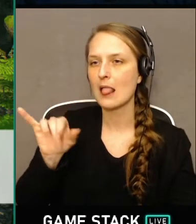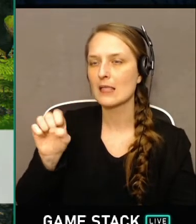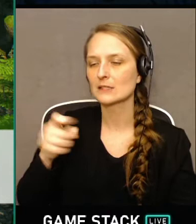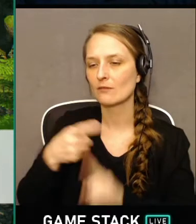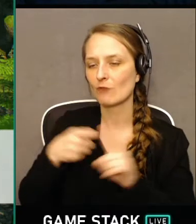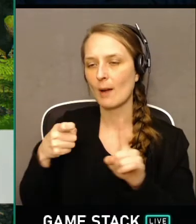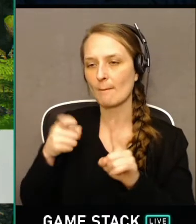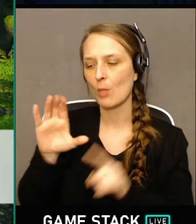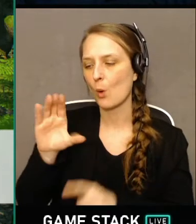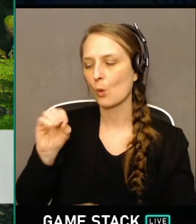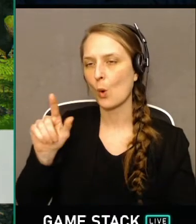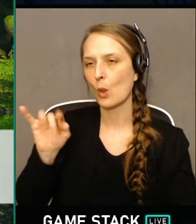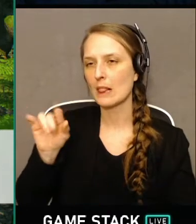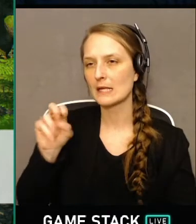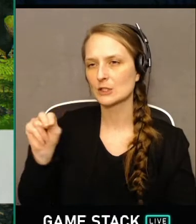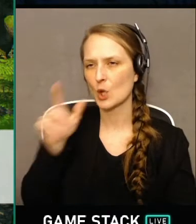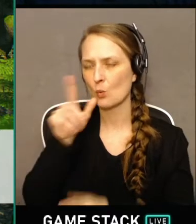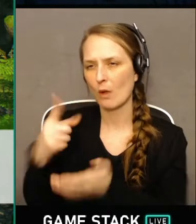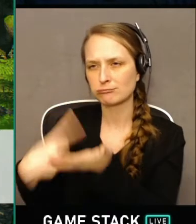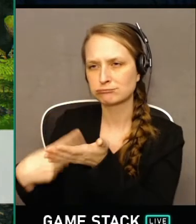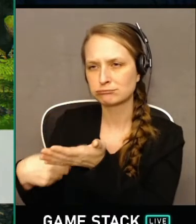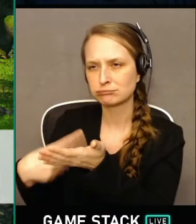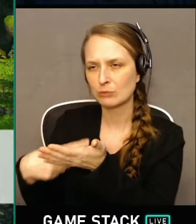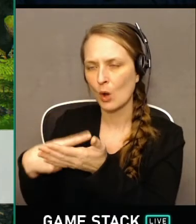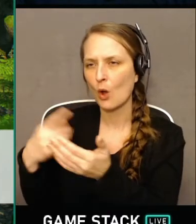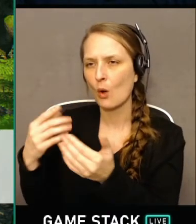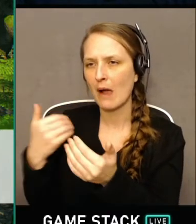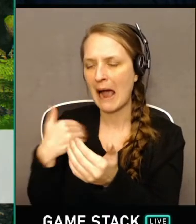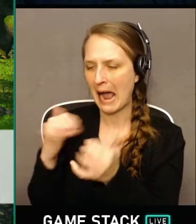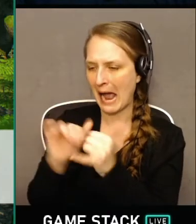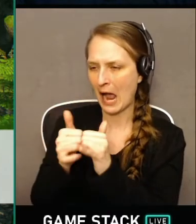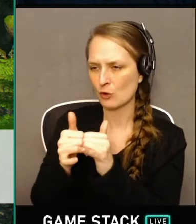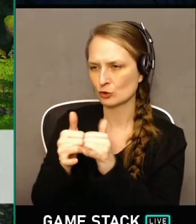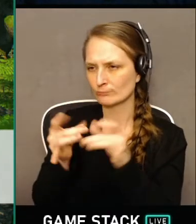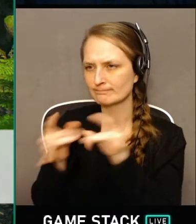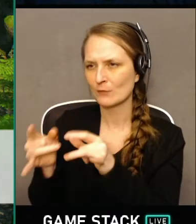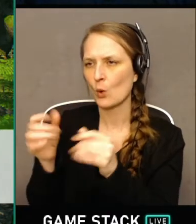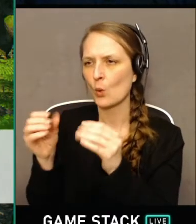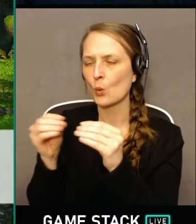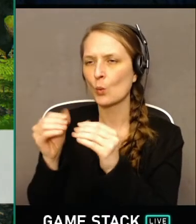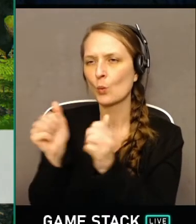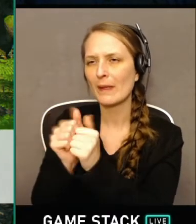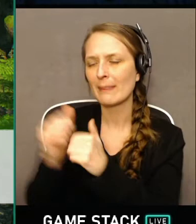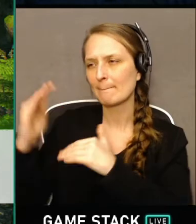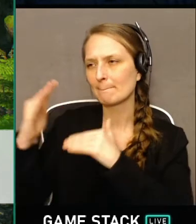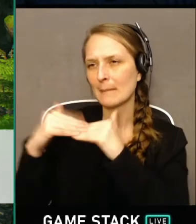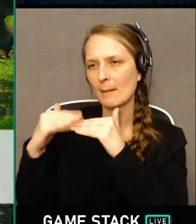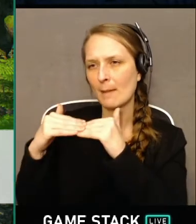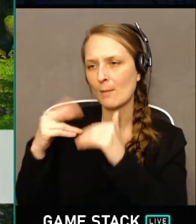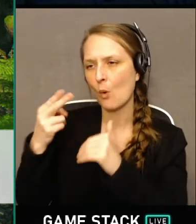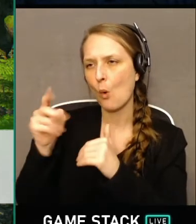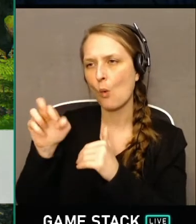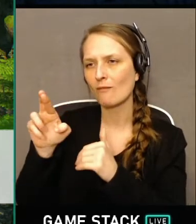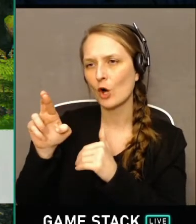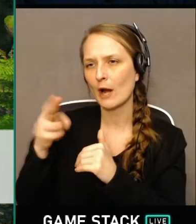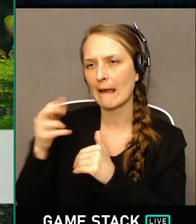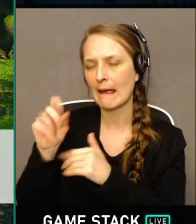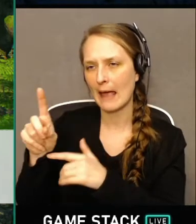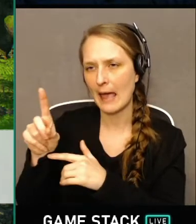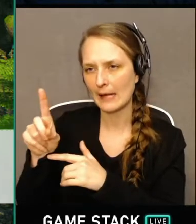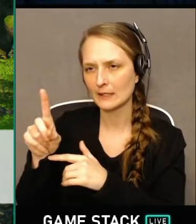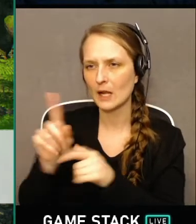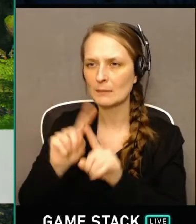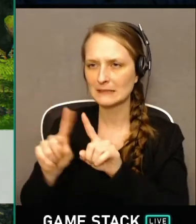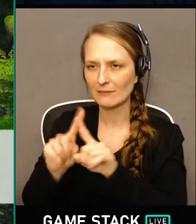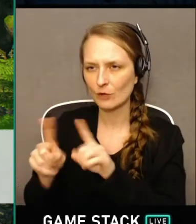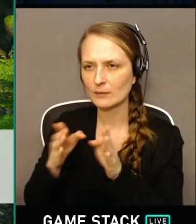generate the VRS texture with minimum overhead, even at 4K, and how VRS could be applied to multiple passes, including